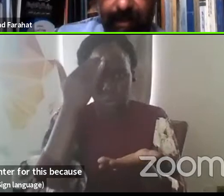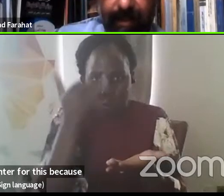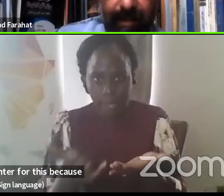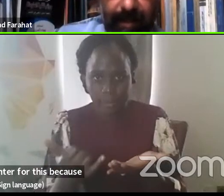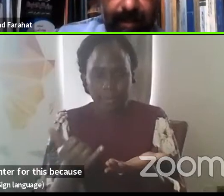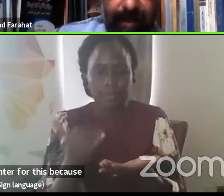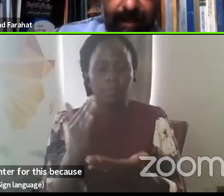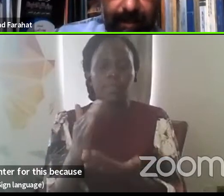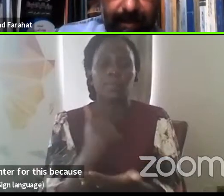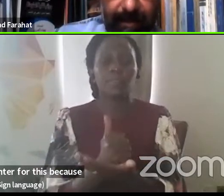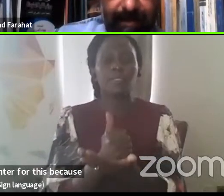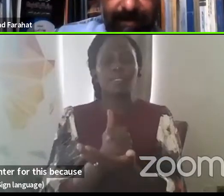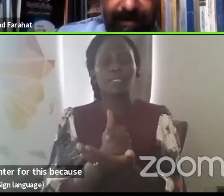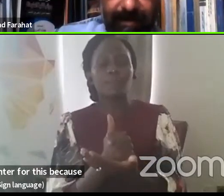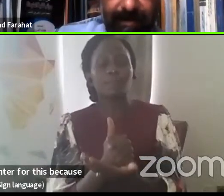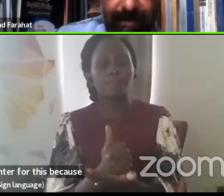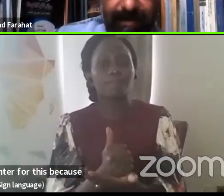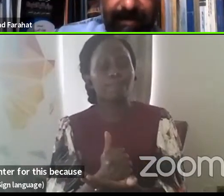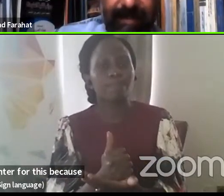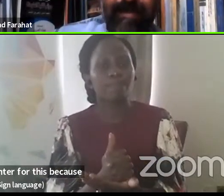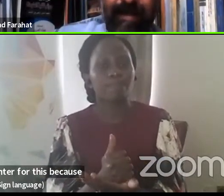for